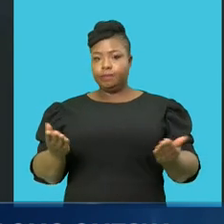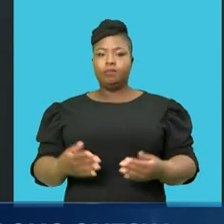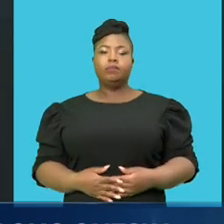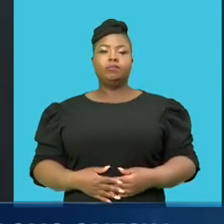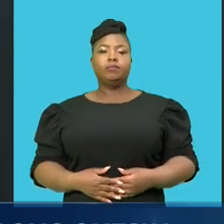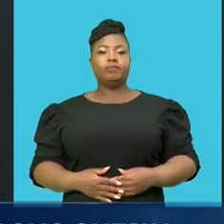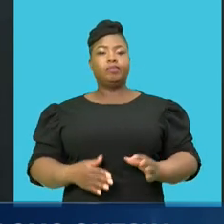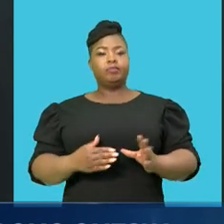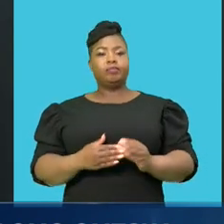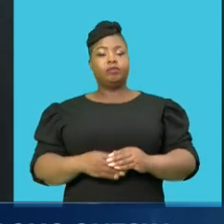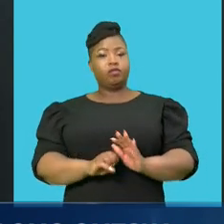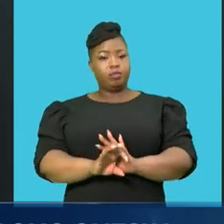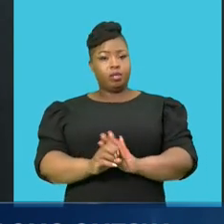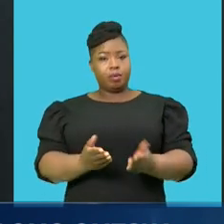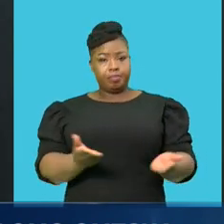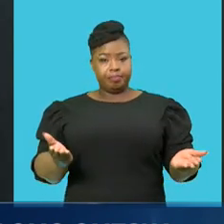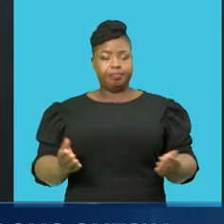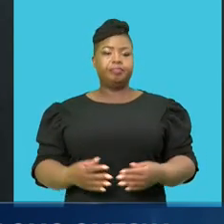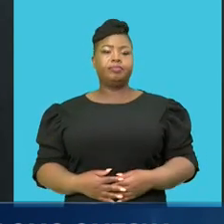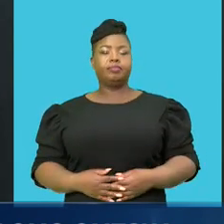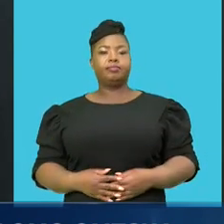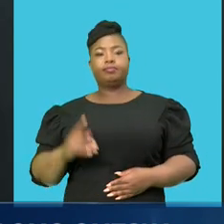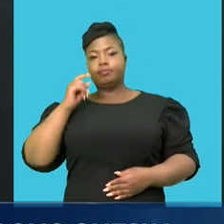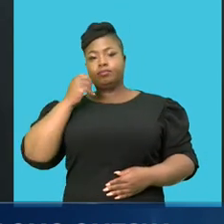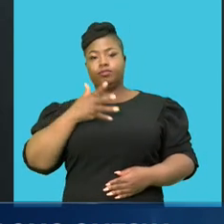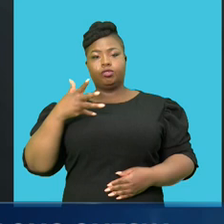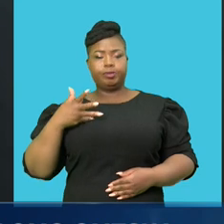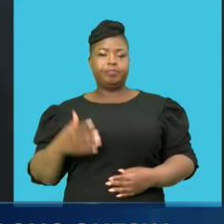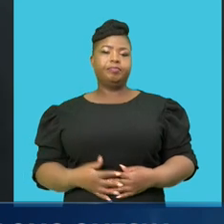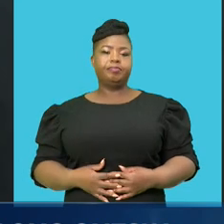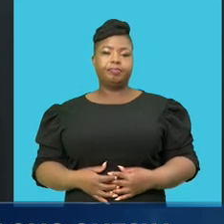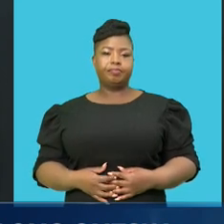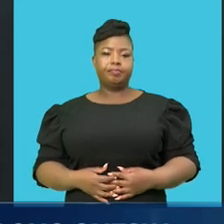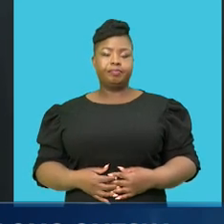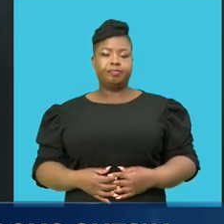members of the media, ladies and gentlemen.